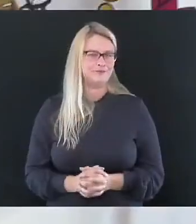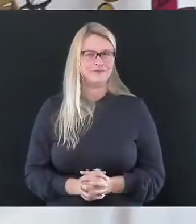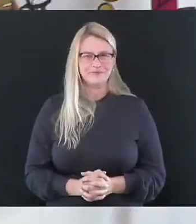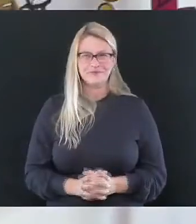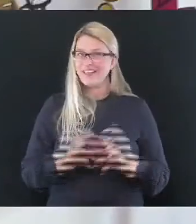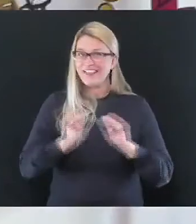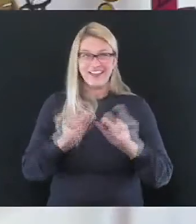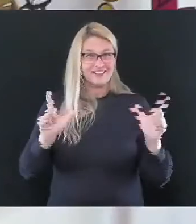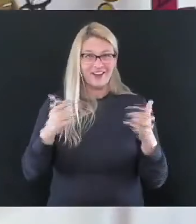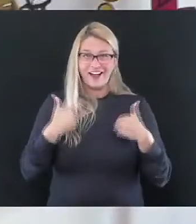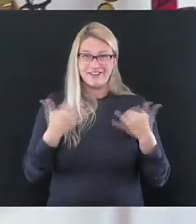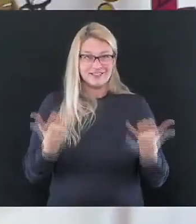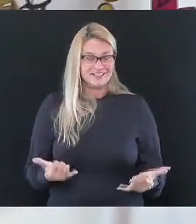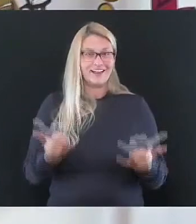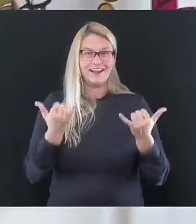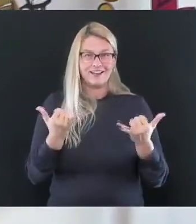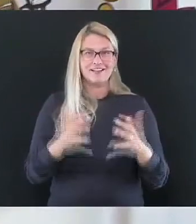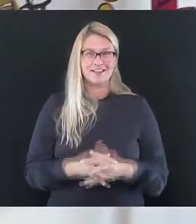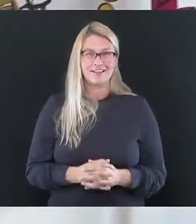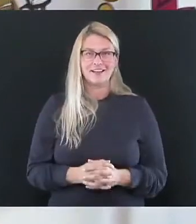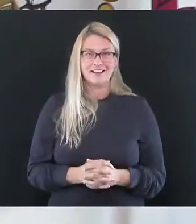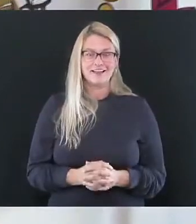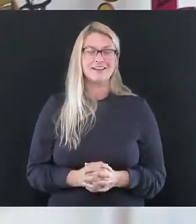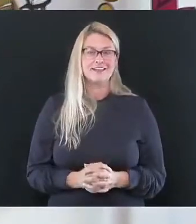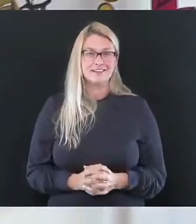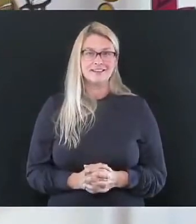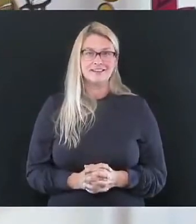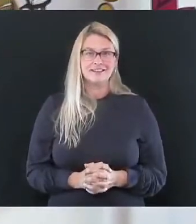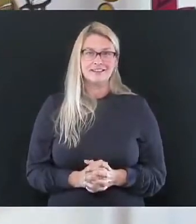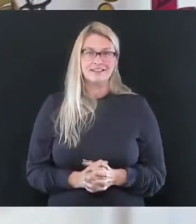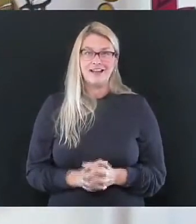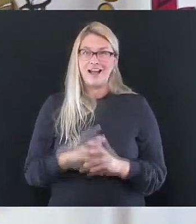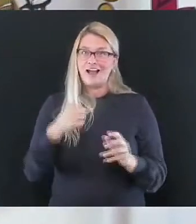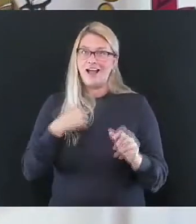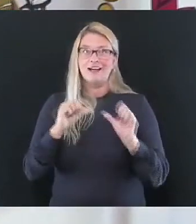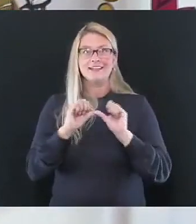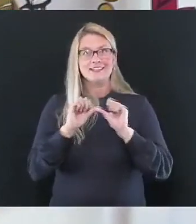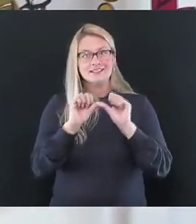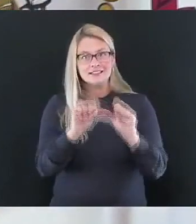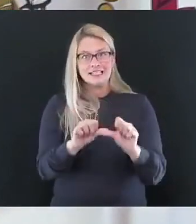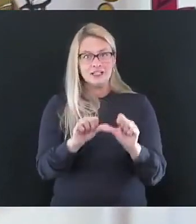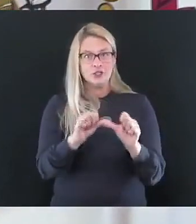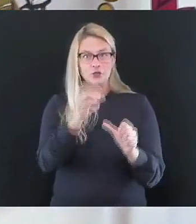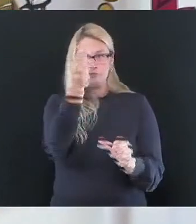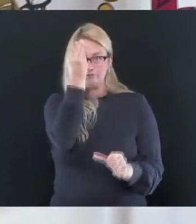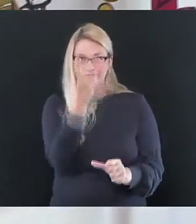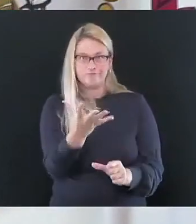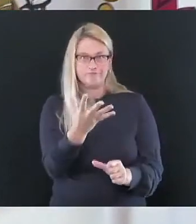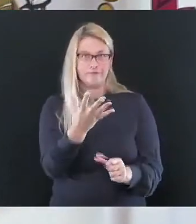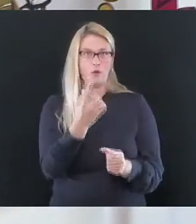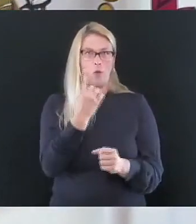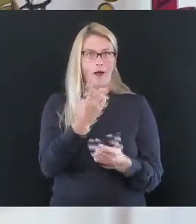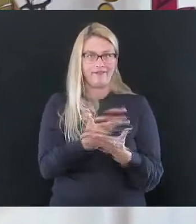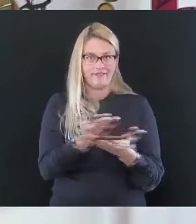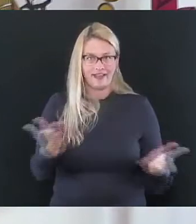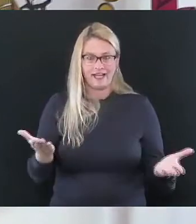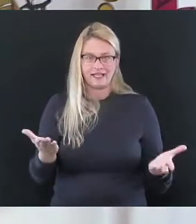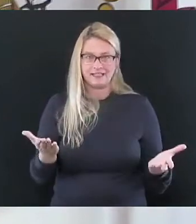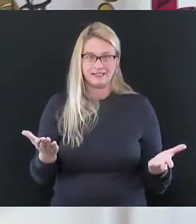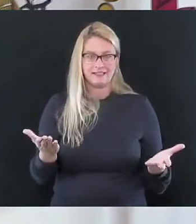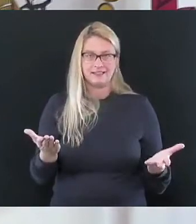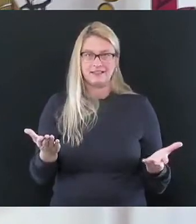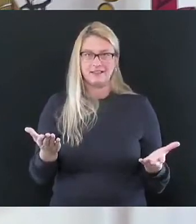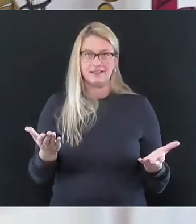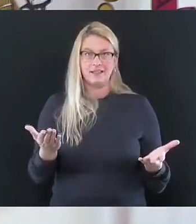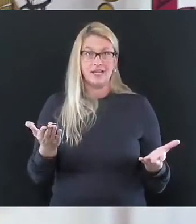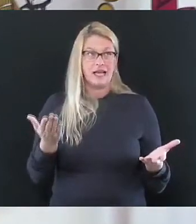that's all I got today. You know, I continue to just say one thing. If there's anything in the world